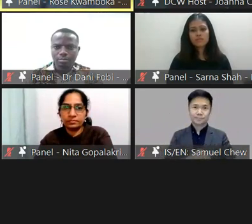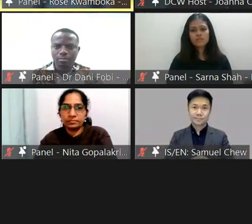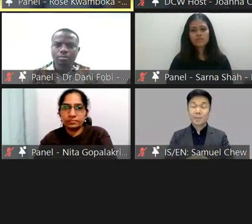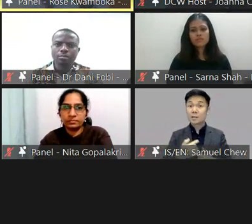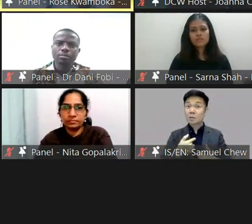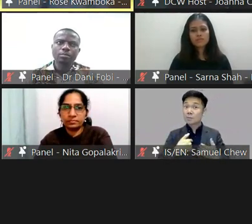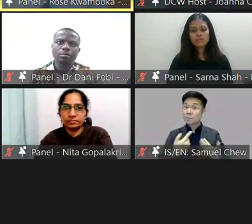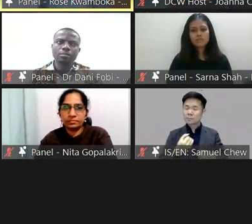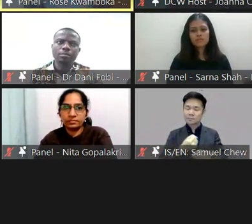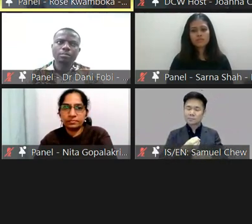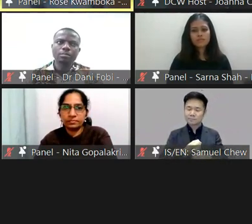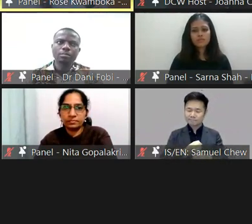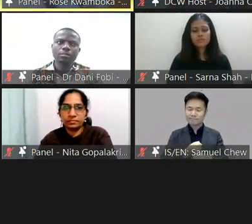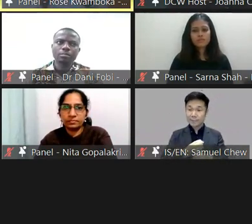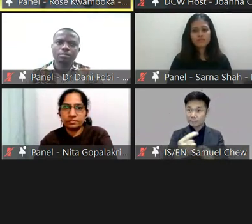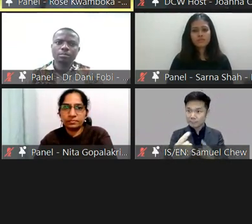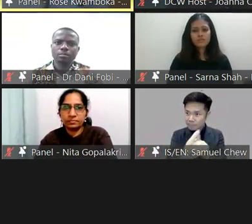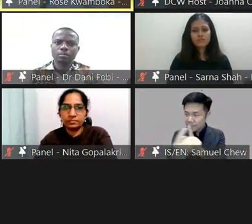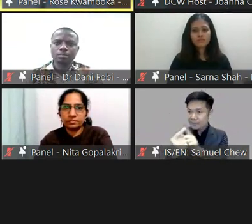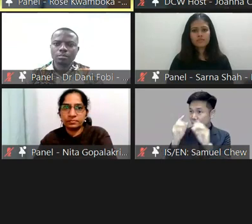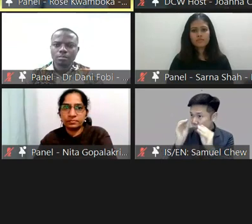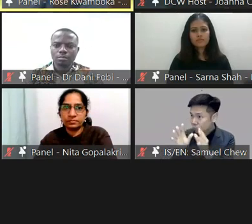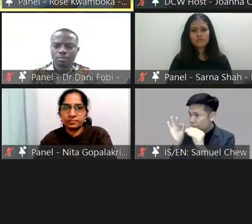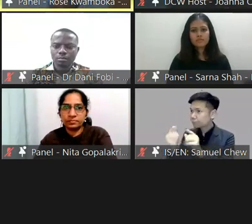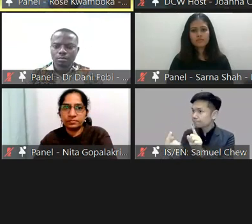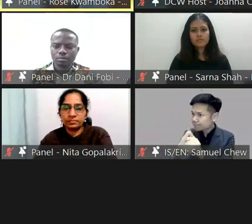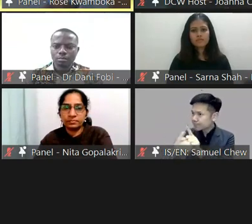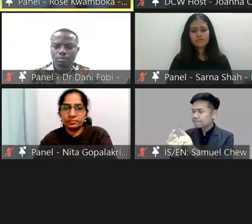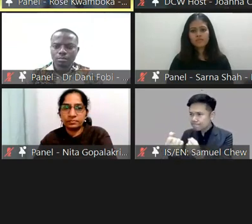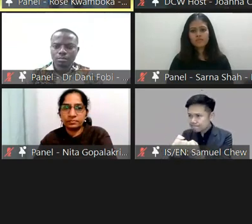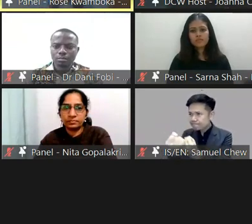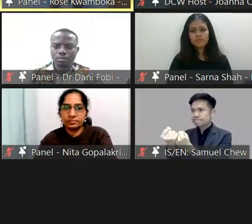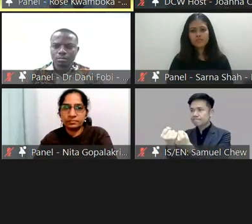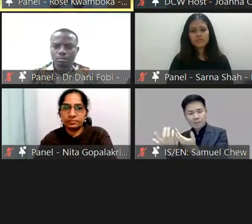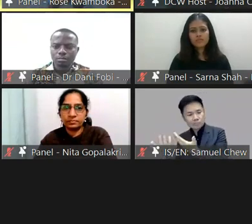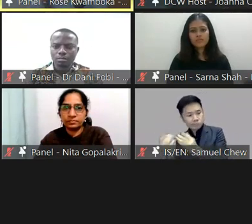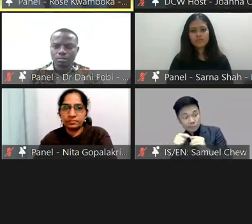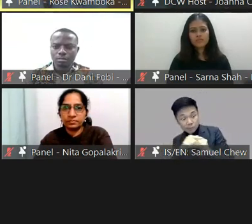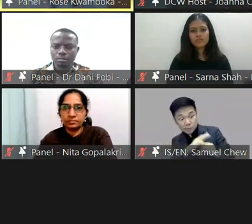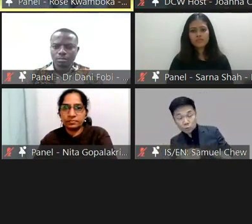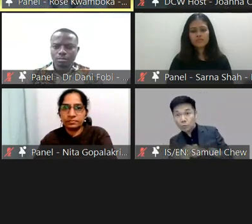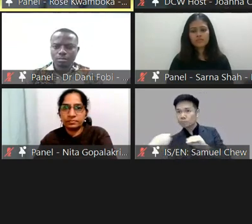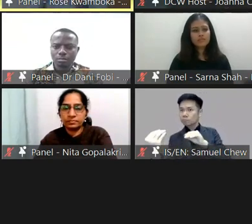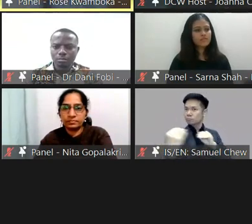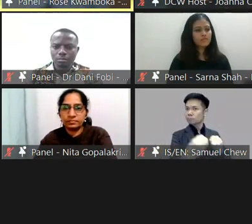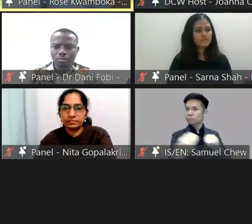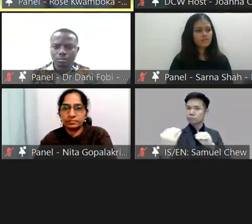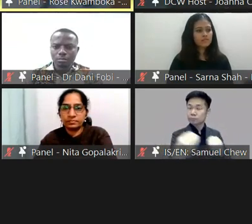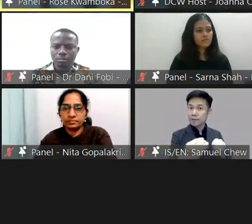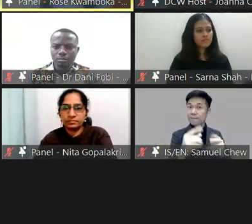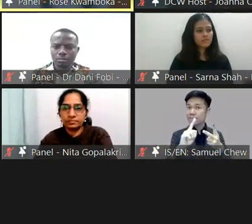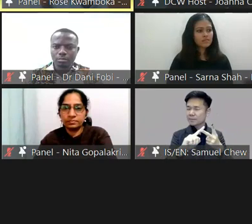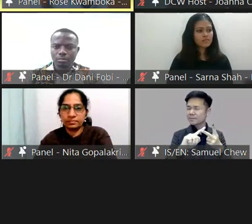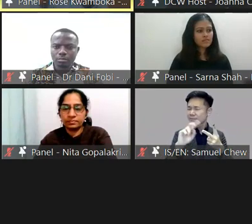best to support the deaf children acquire a language before we start focusing on the school curriculum. I'm very